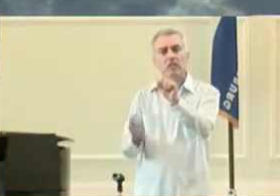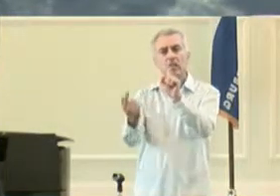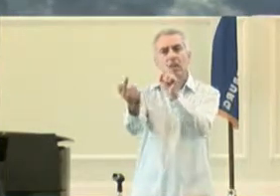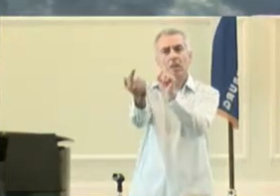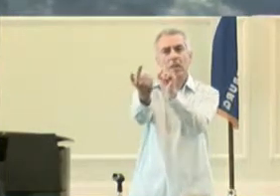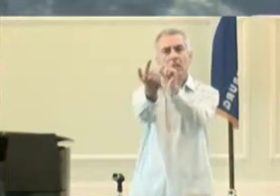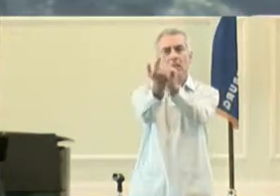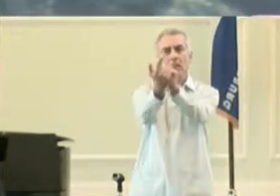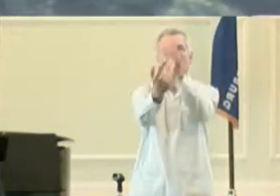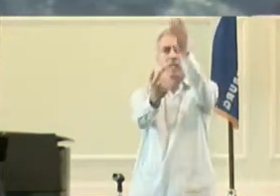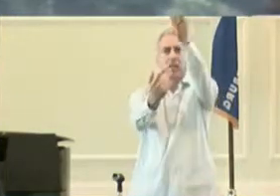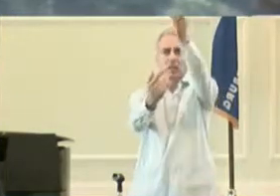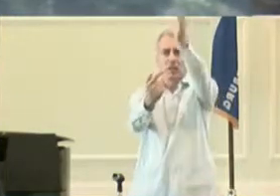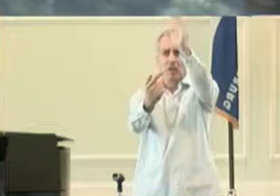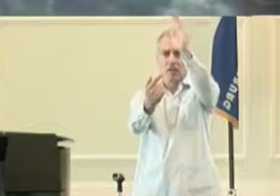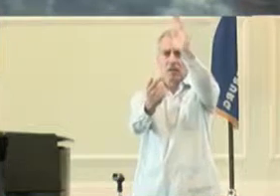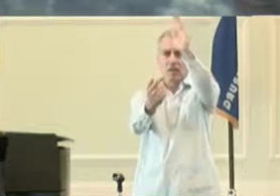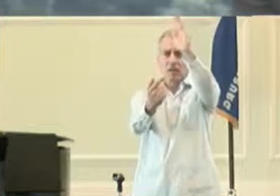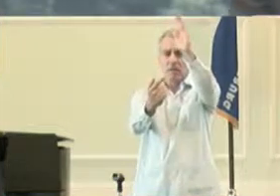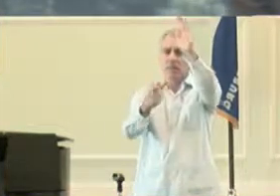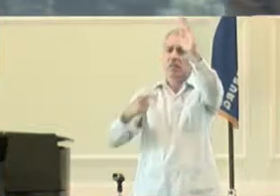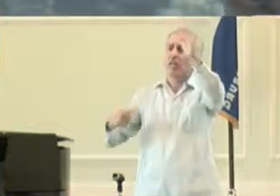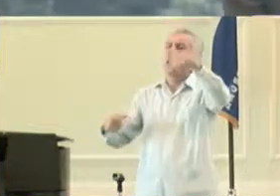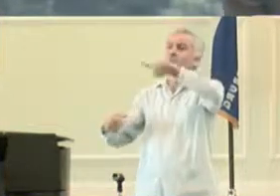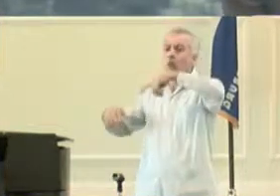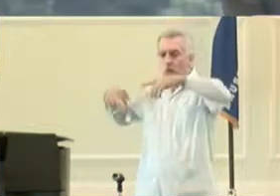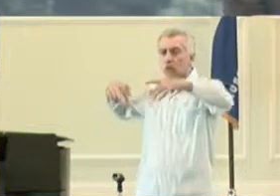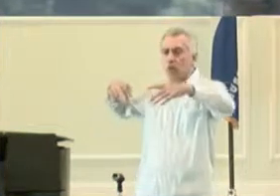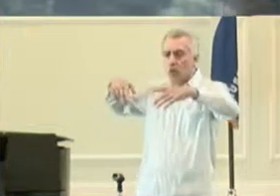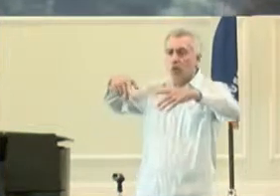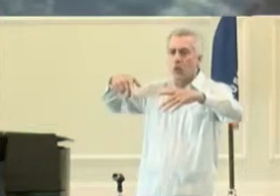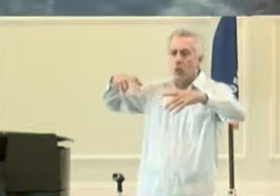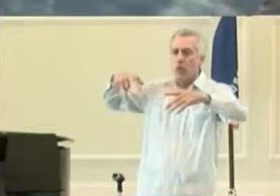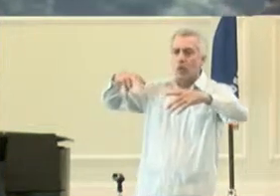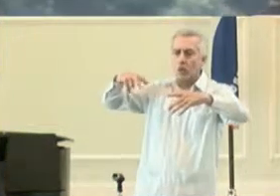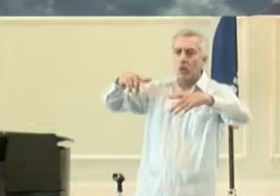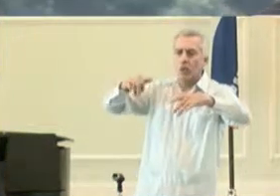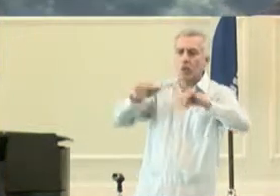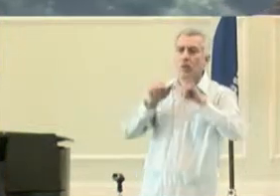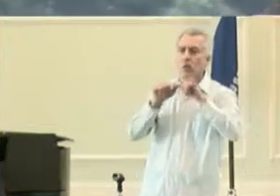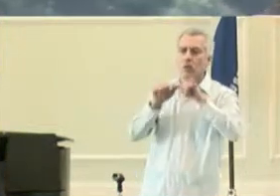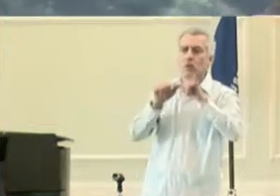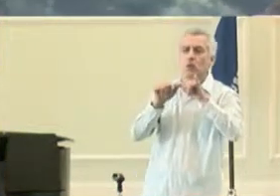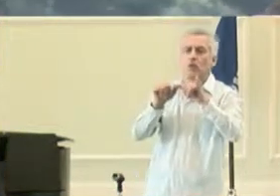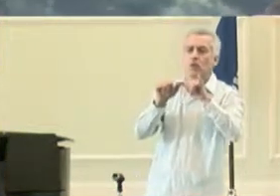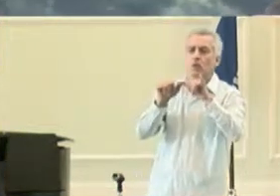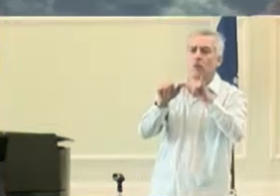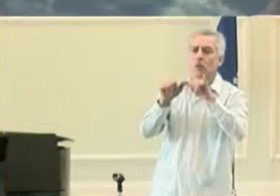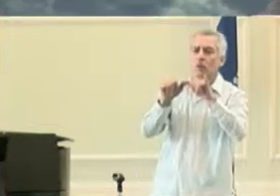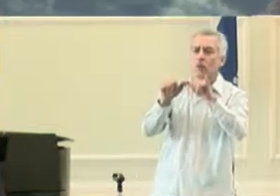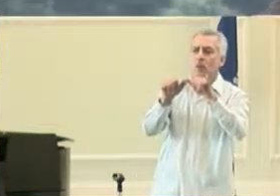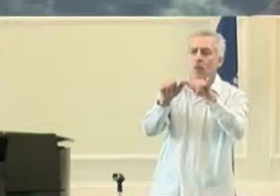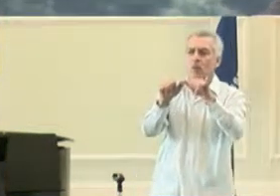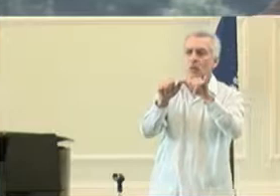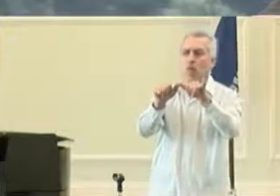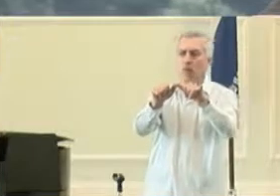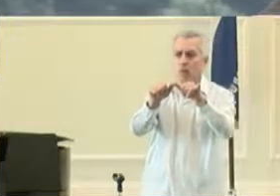must go up to God continually. How do we do that? How do we go up to God?